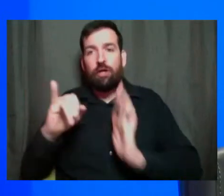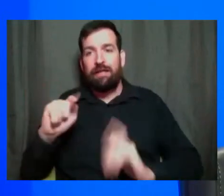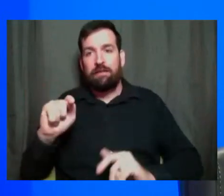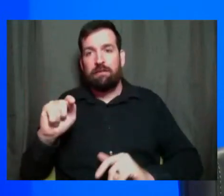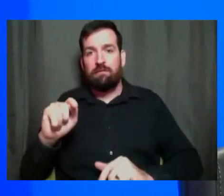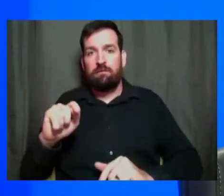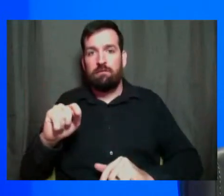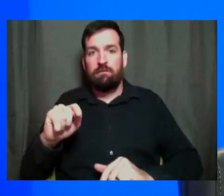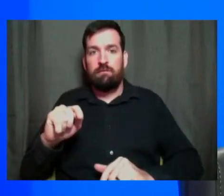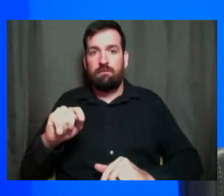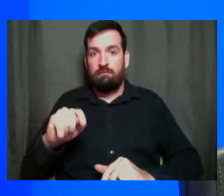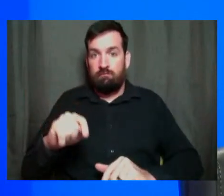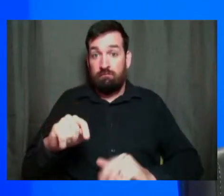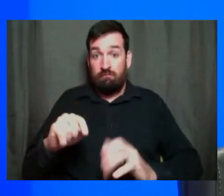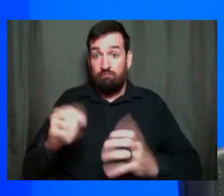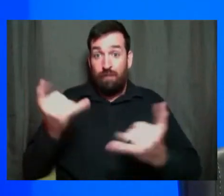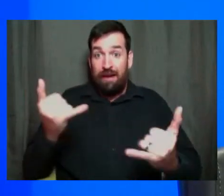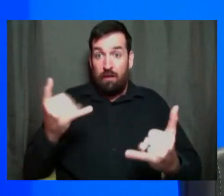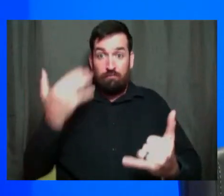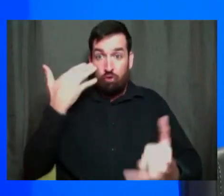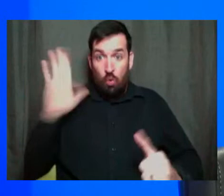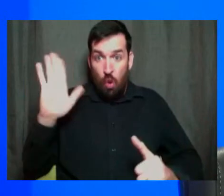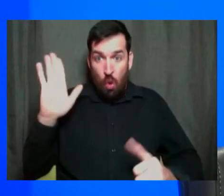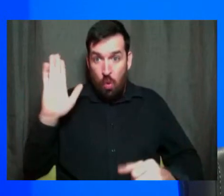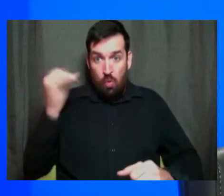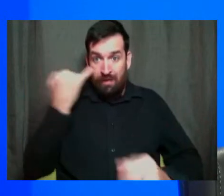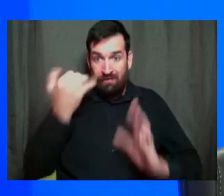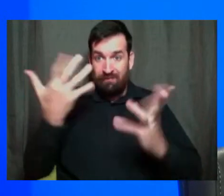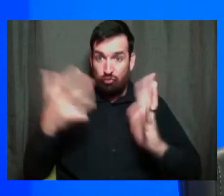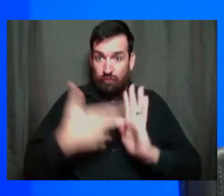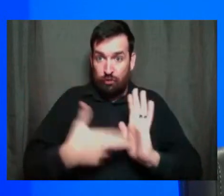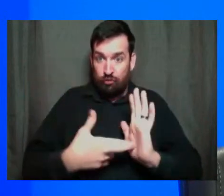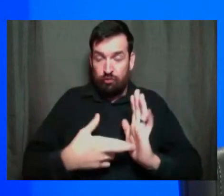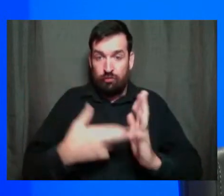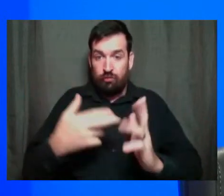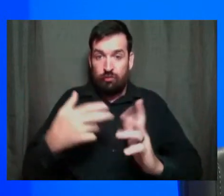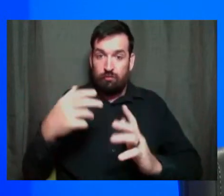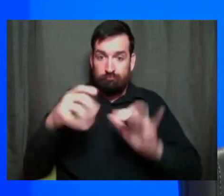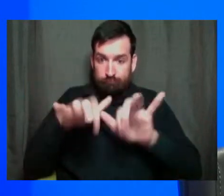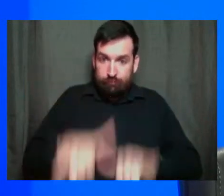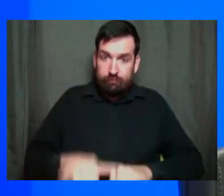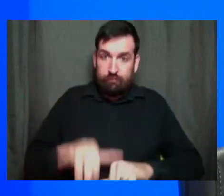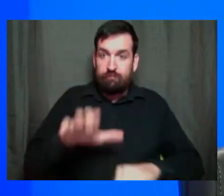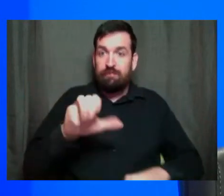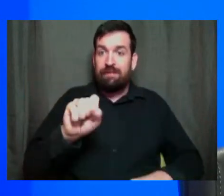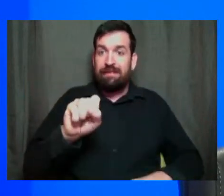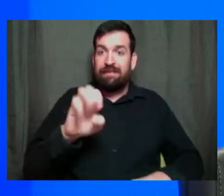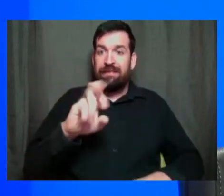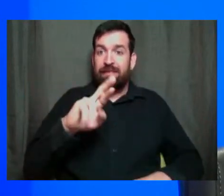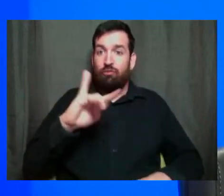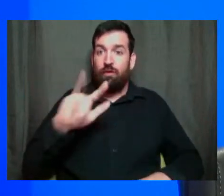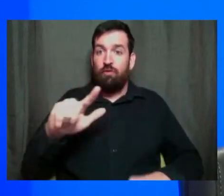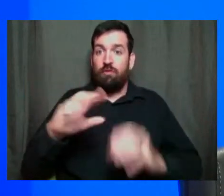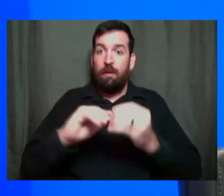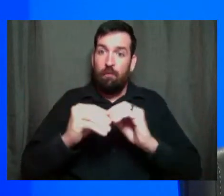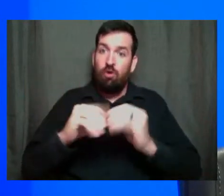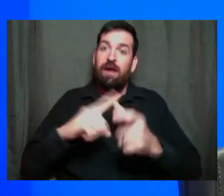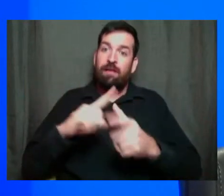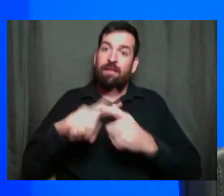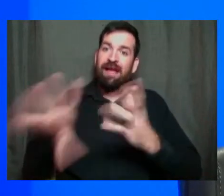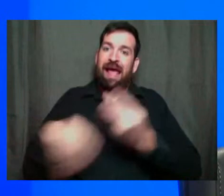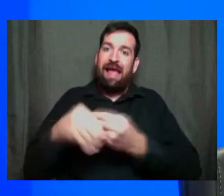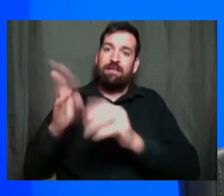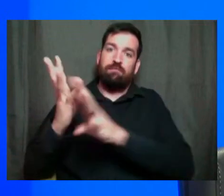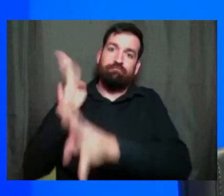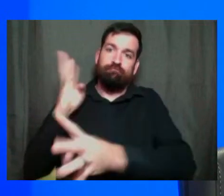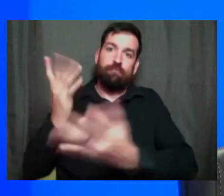known that you're on a recalled machine until you go in, register the machine, put your serial number in, and then you're at least in the queue on the waiting list. And that's the way to